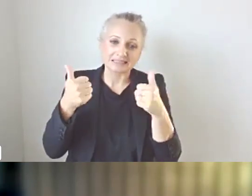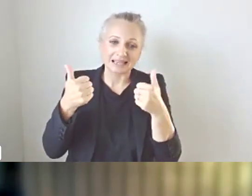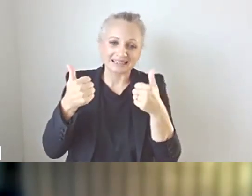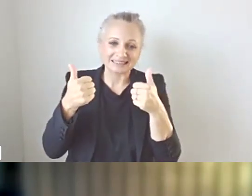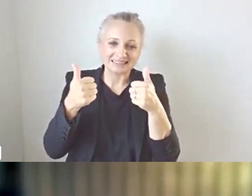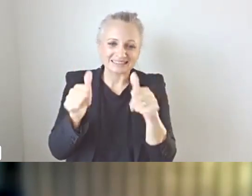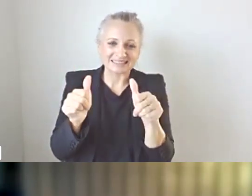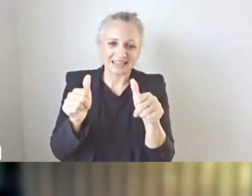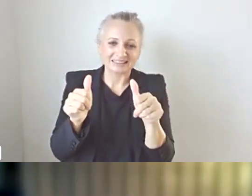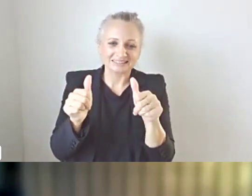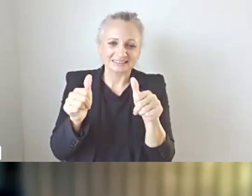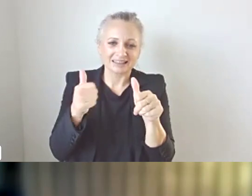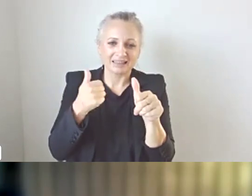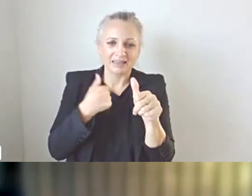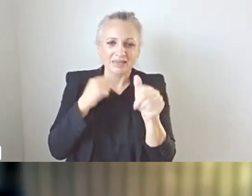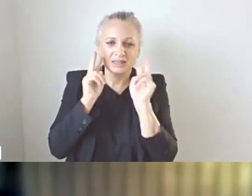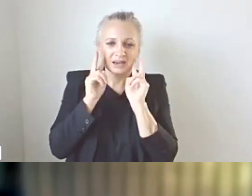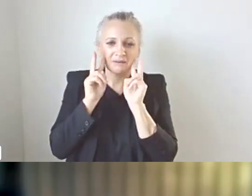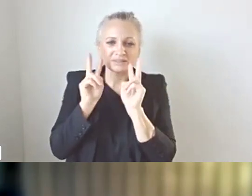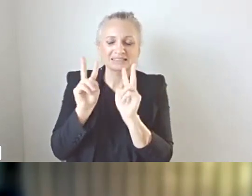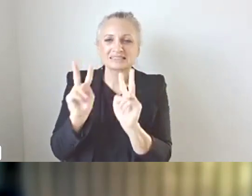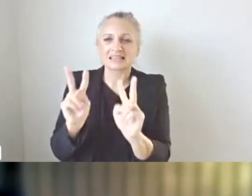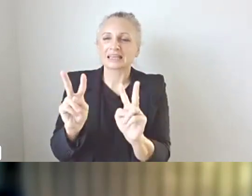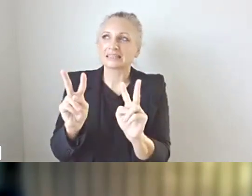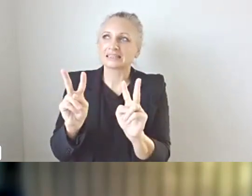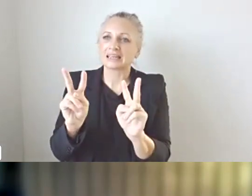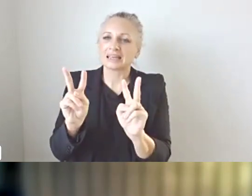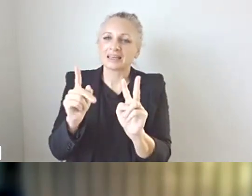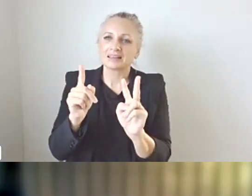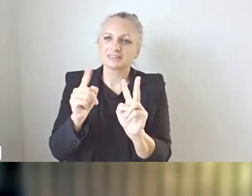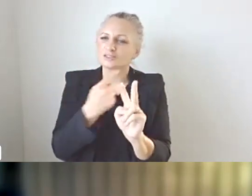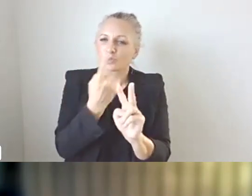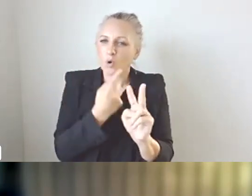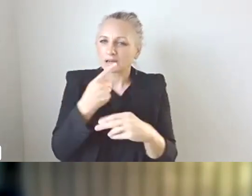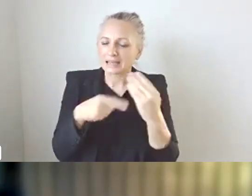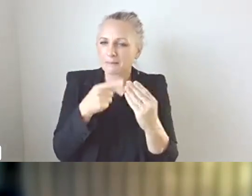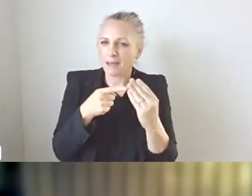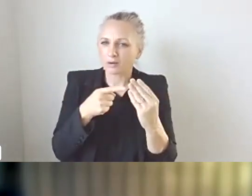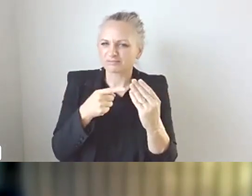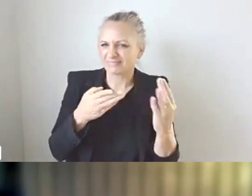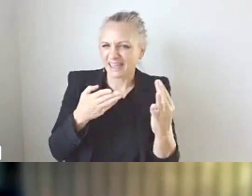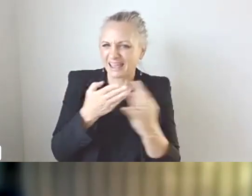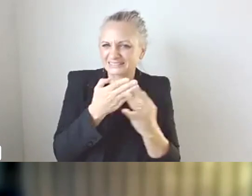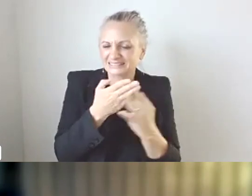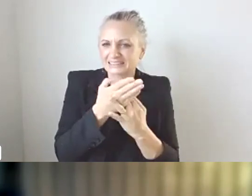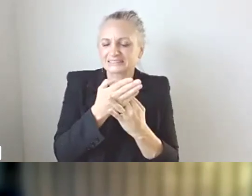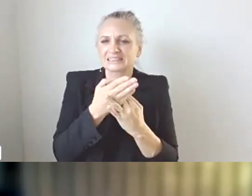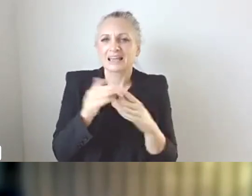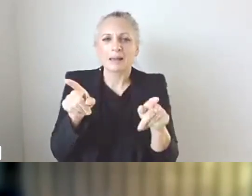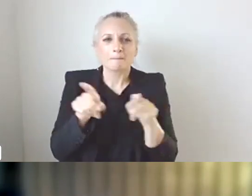educating people about accessibility, but moreover, getting enthusiasm